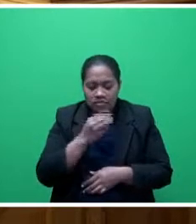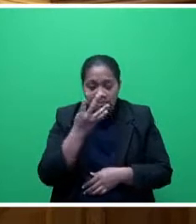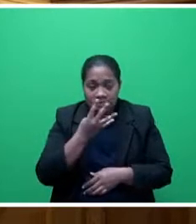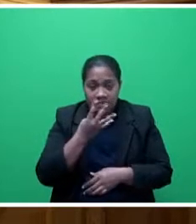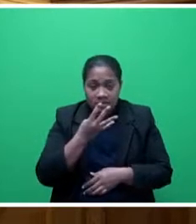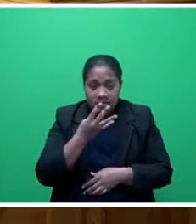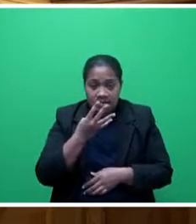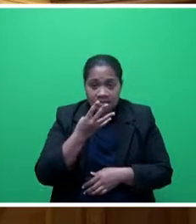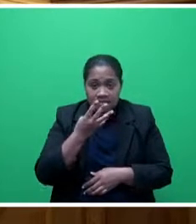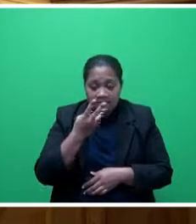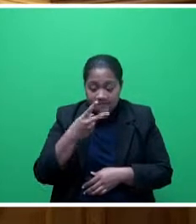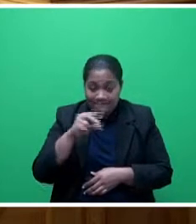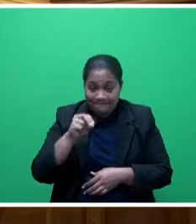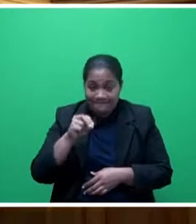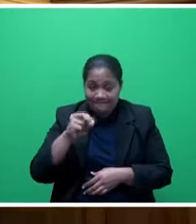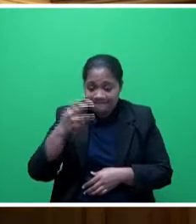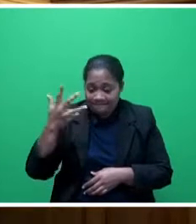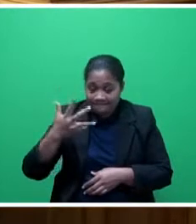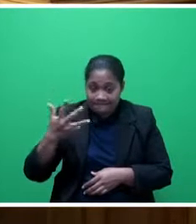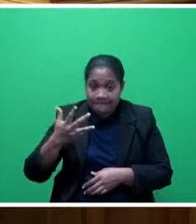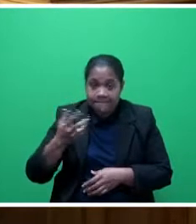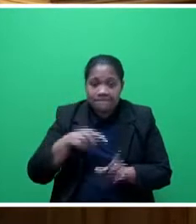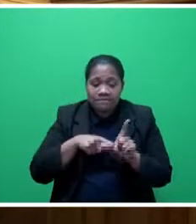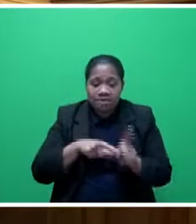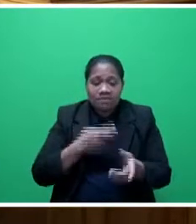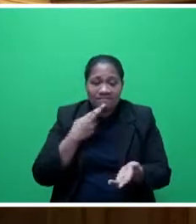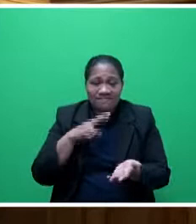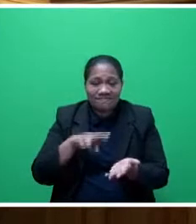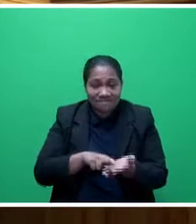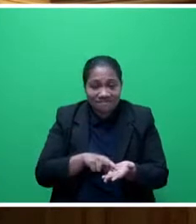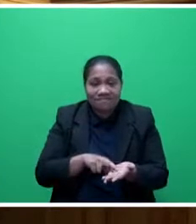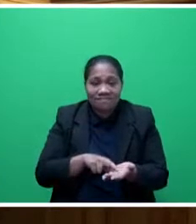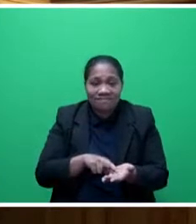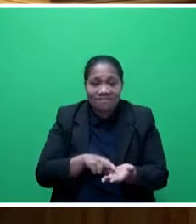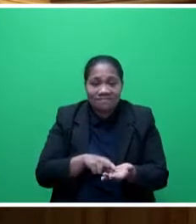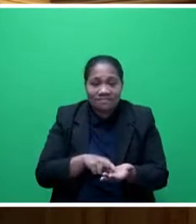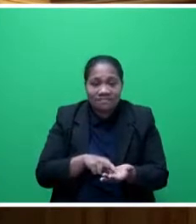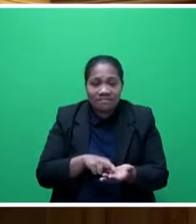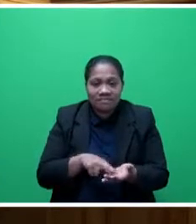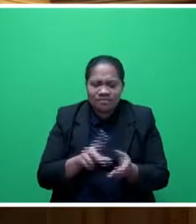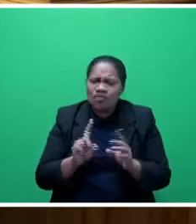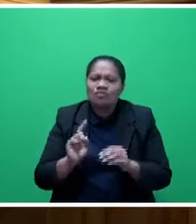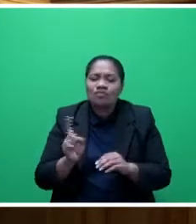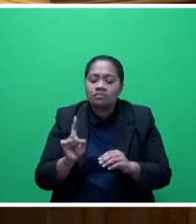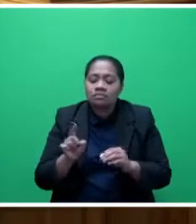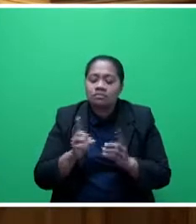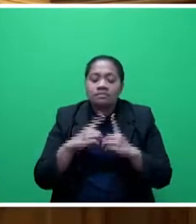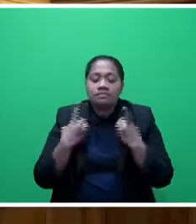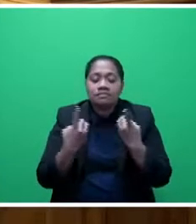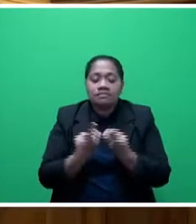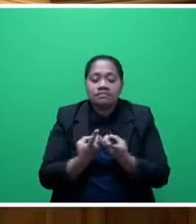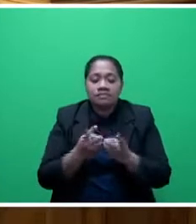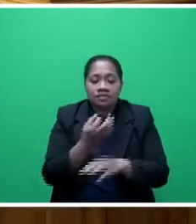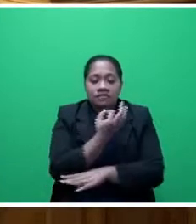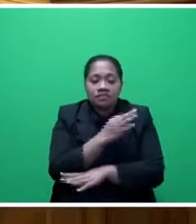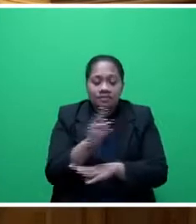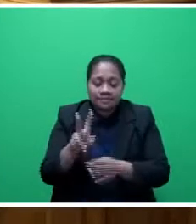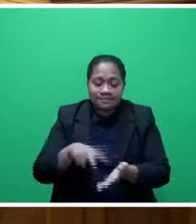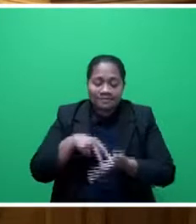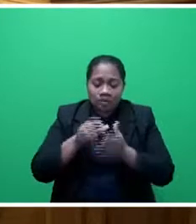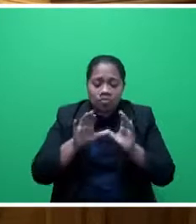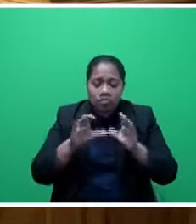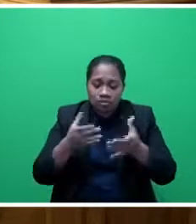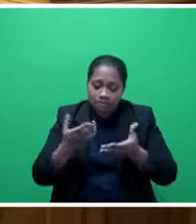and 2015 annual reports for the Department of Forestry to the Standing Committee on